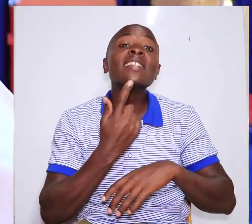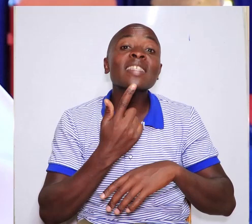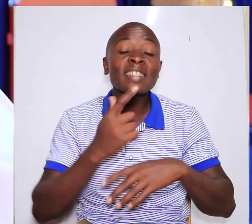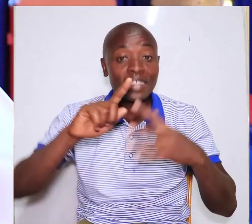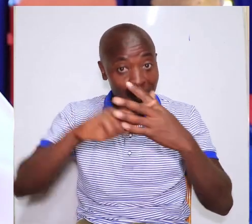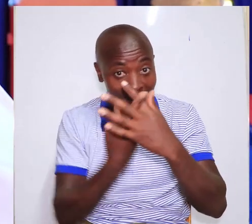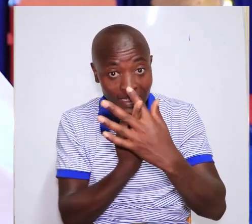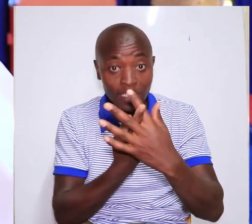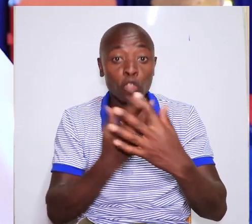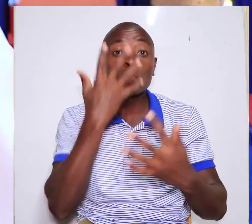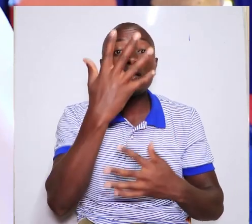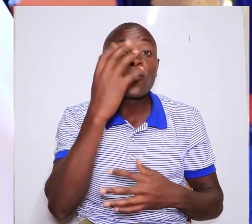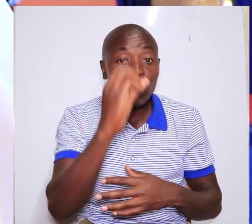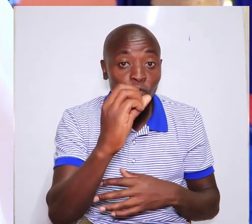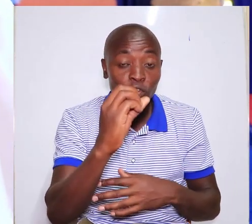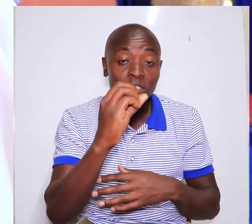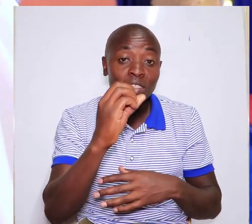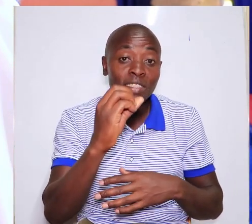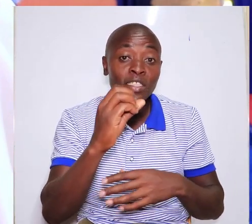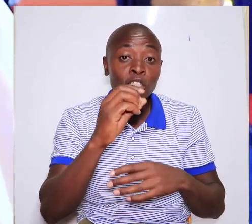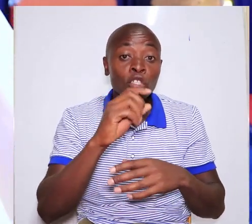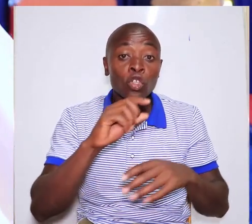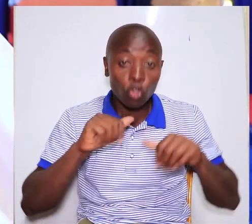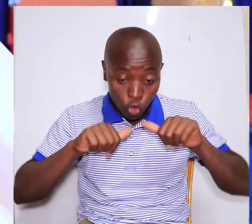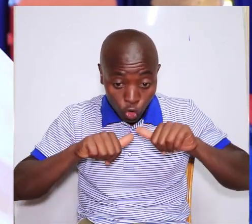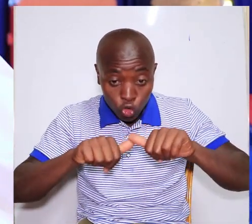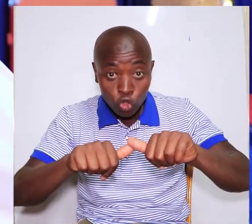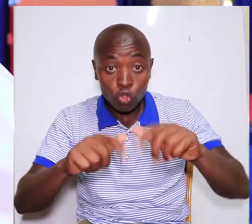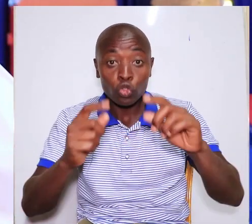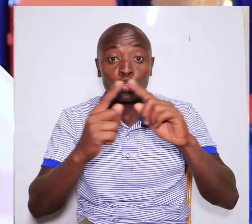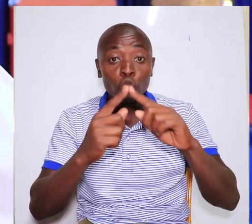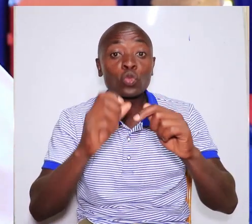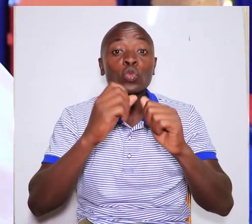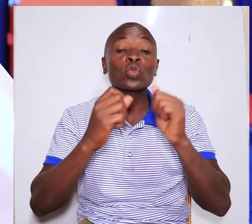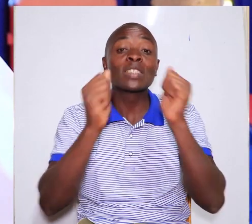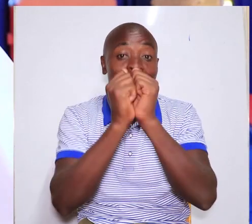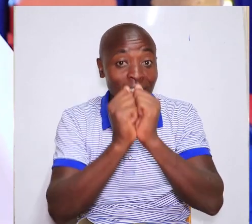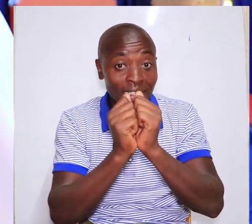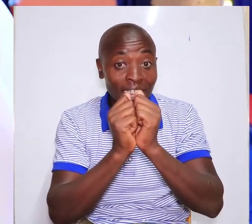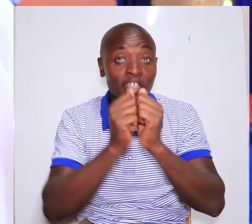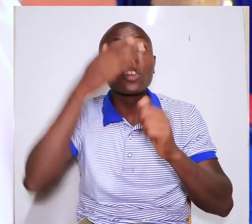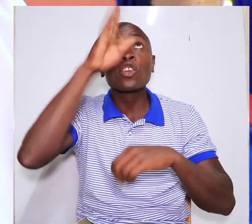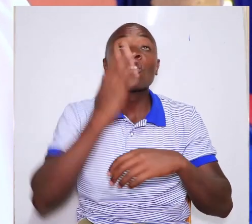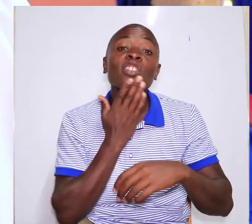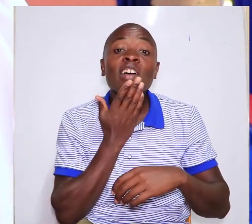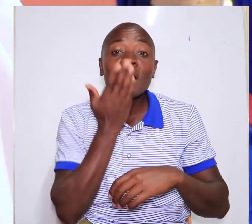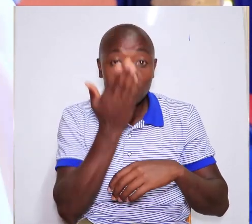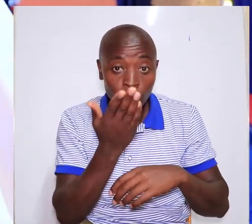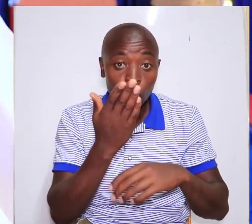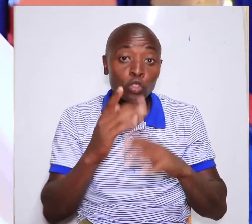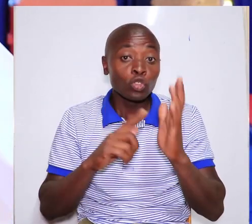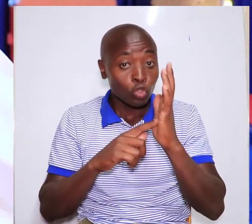He started with 50 and went all the way down to 10. God's answer was